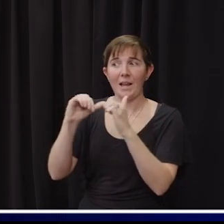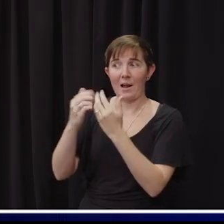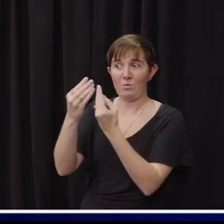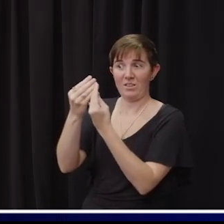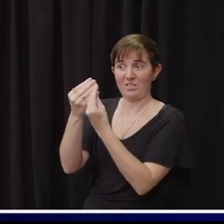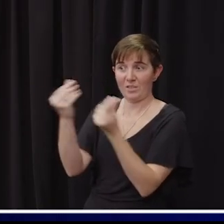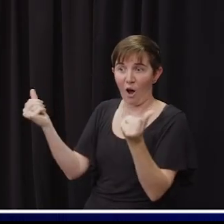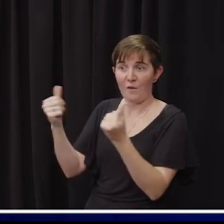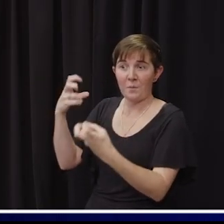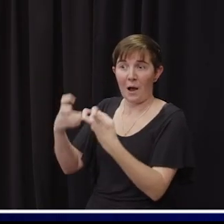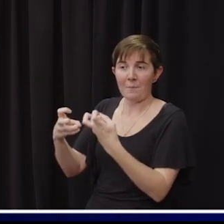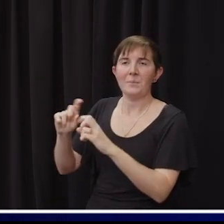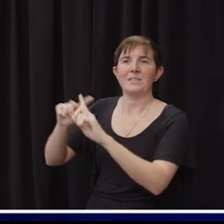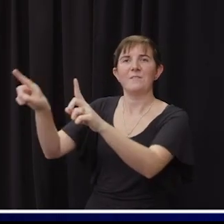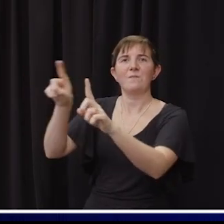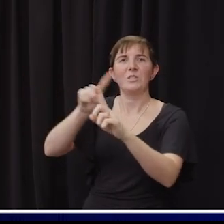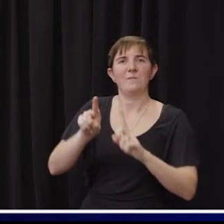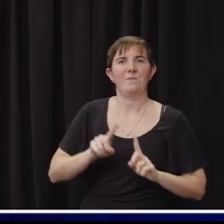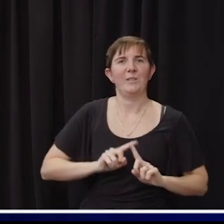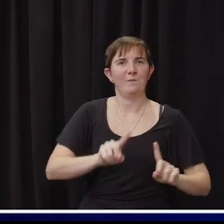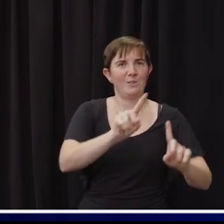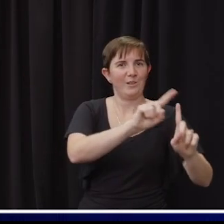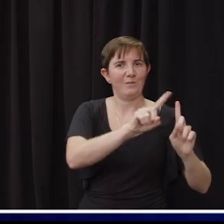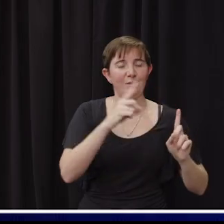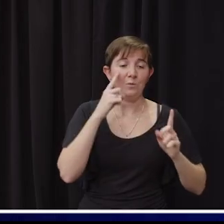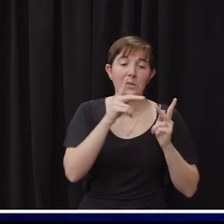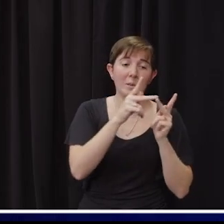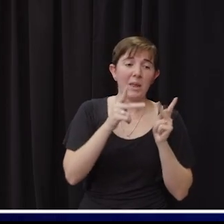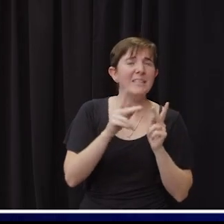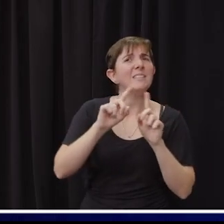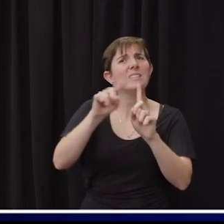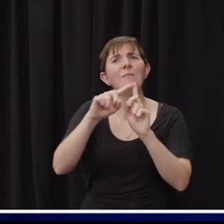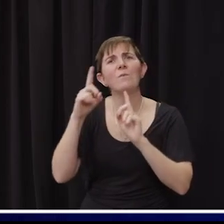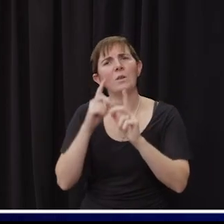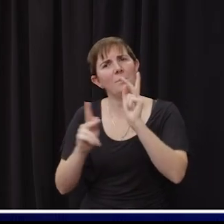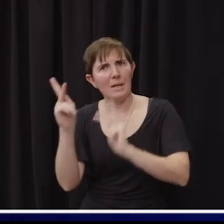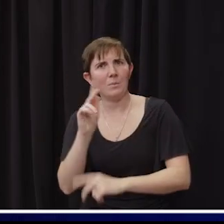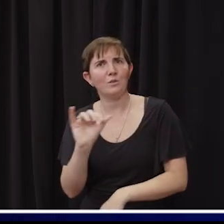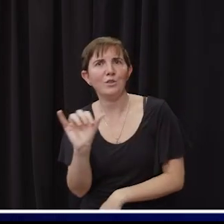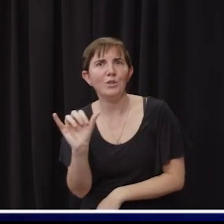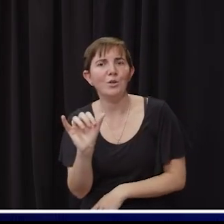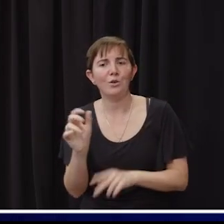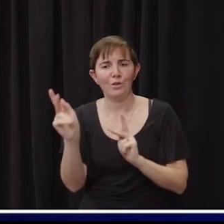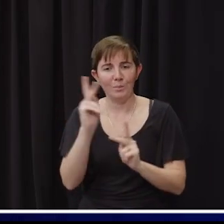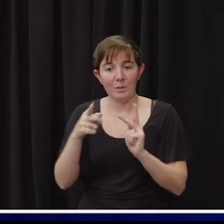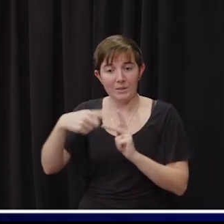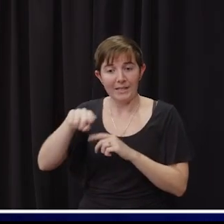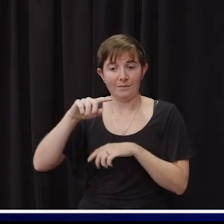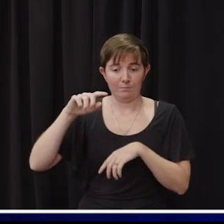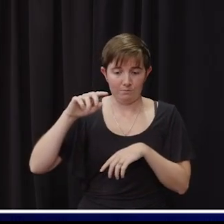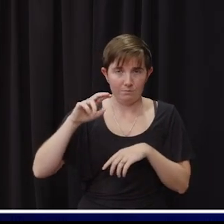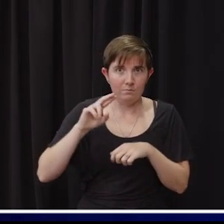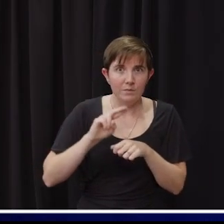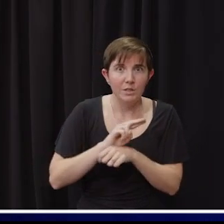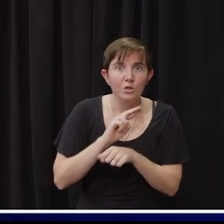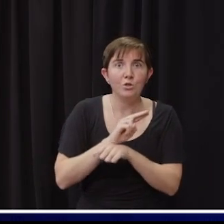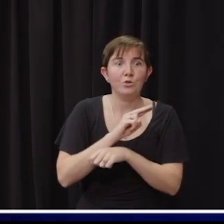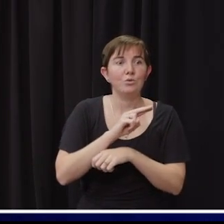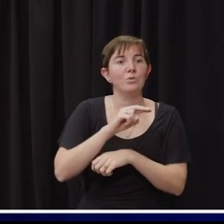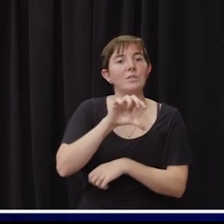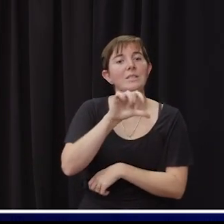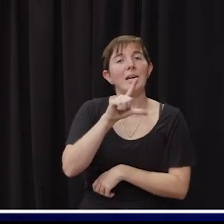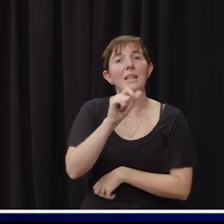solution is unique. And that's not just for the place, but it's of course for the people, right? The people that use Lambert Airport in